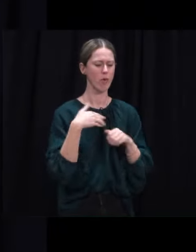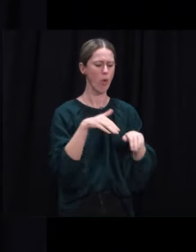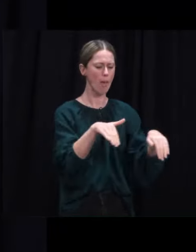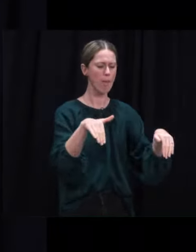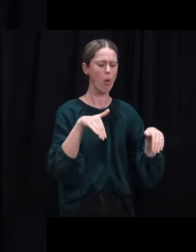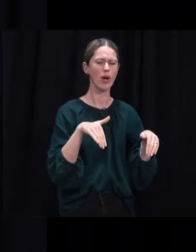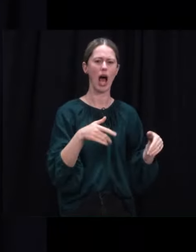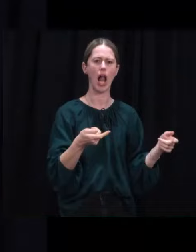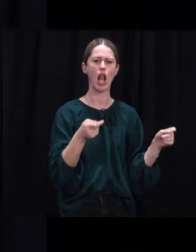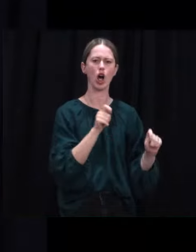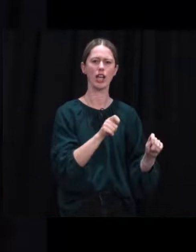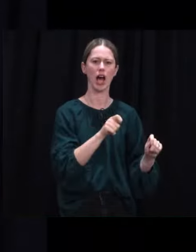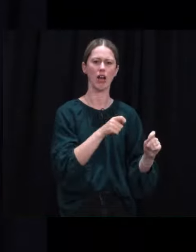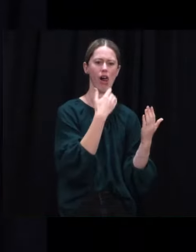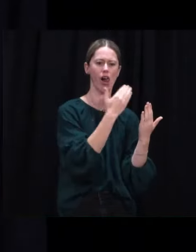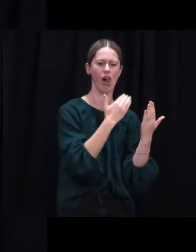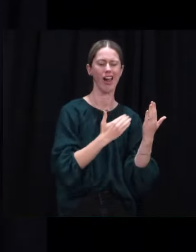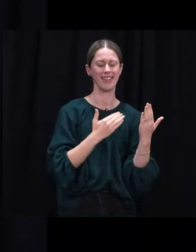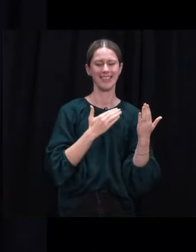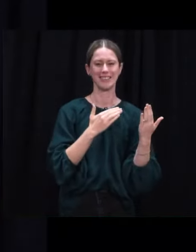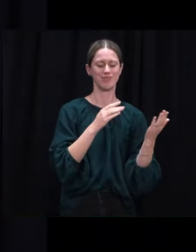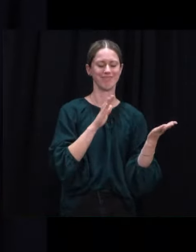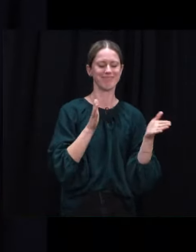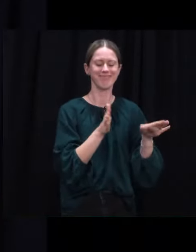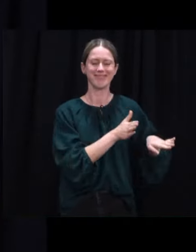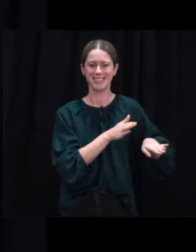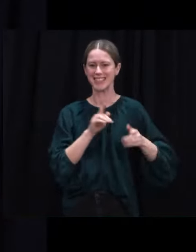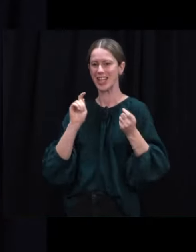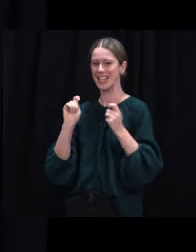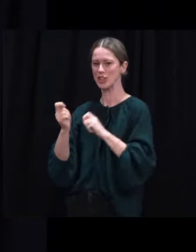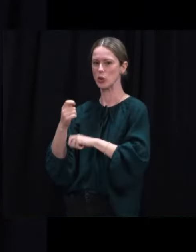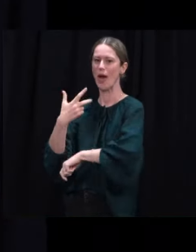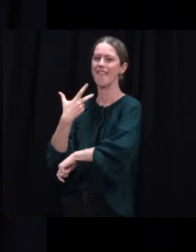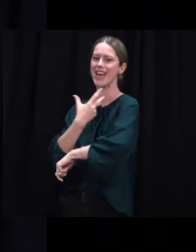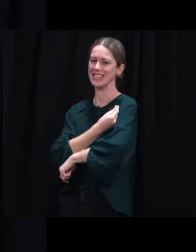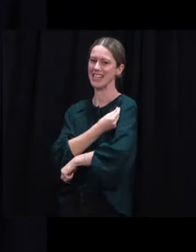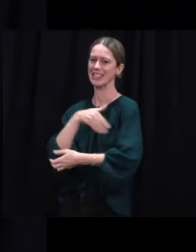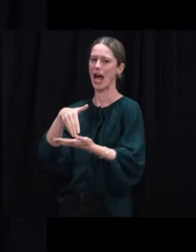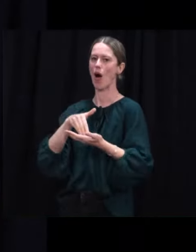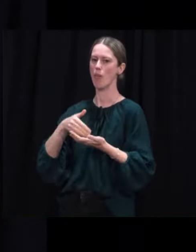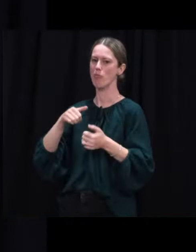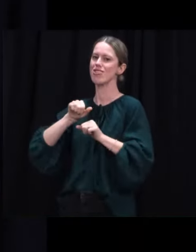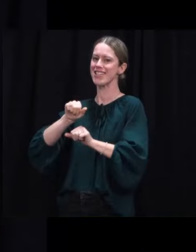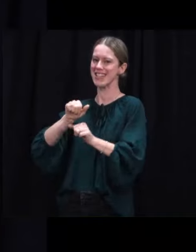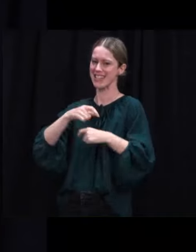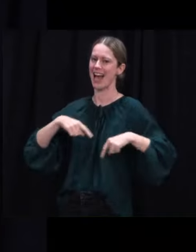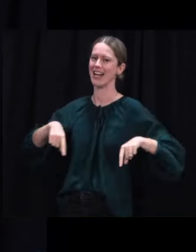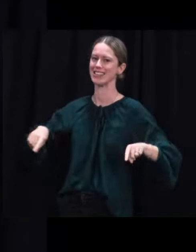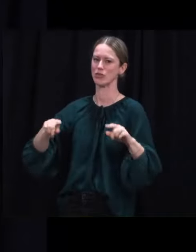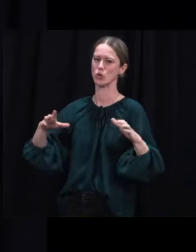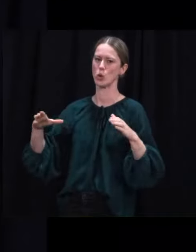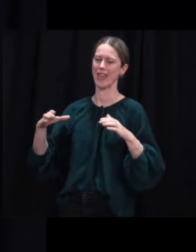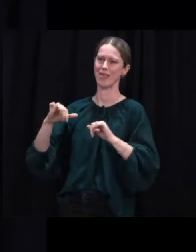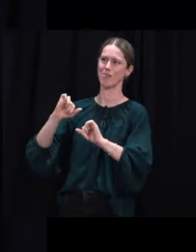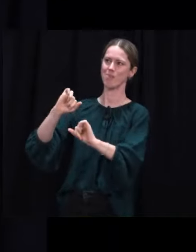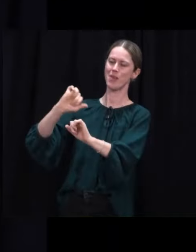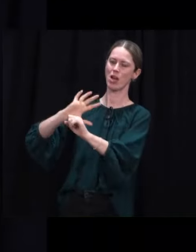lockdown measures being our main lines of defence to vaccination being a much bigger collective defence against the